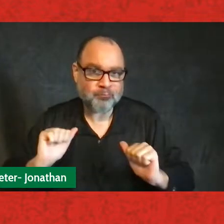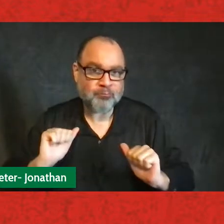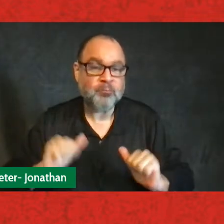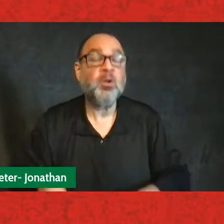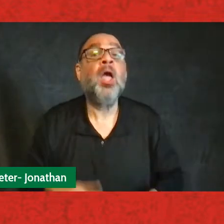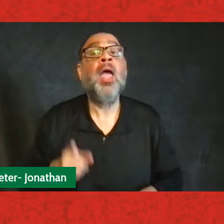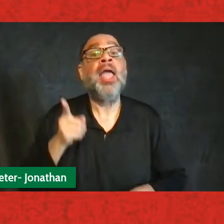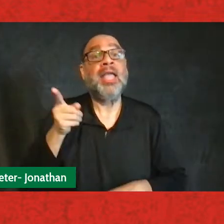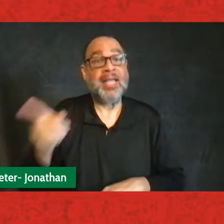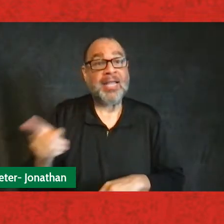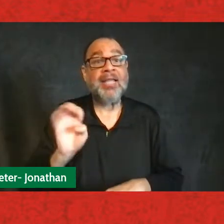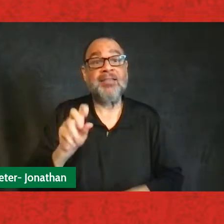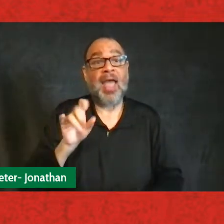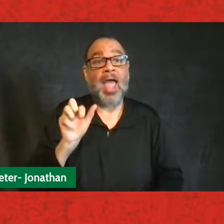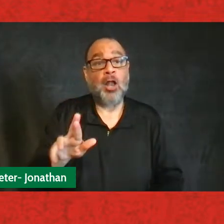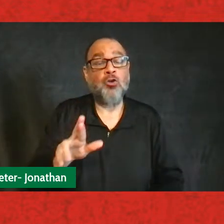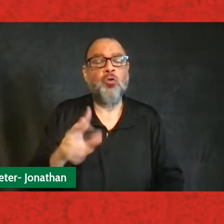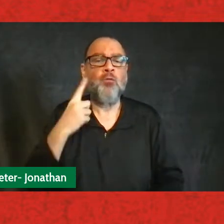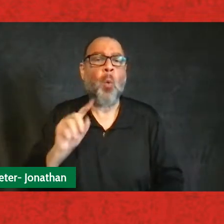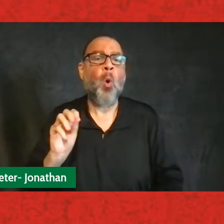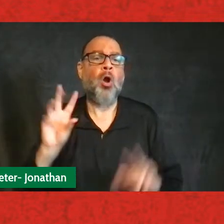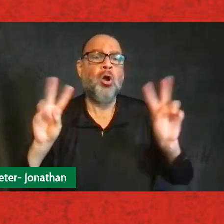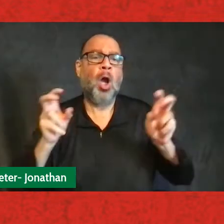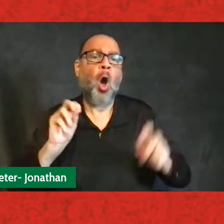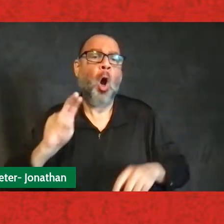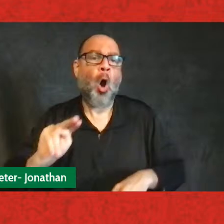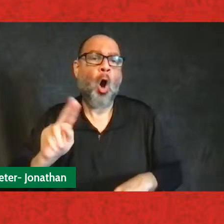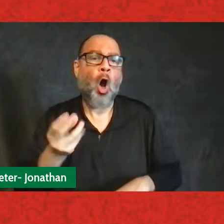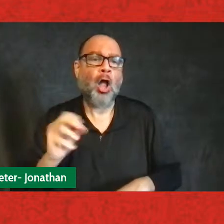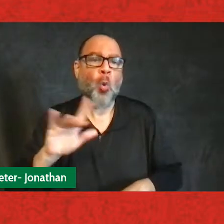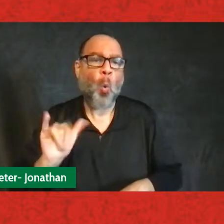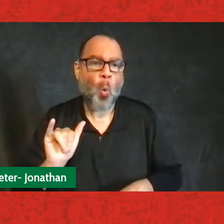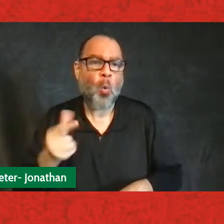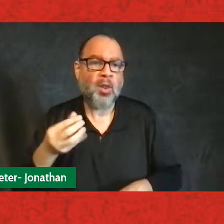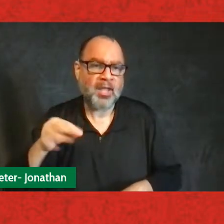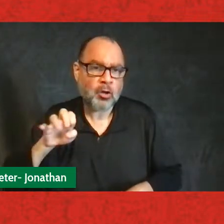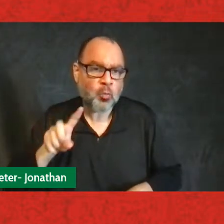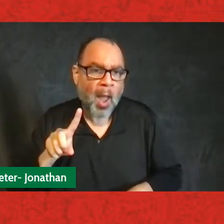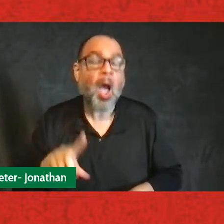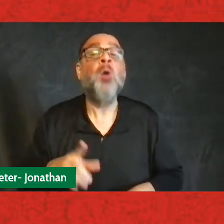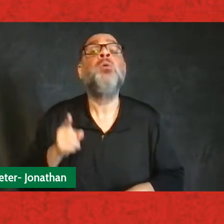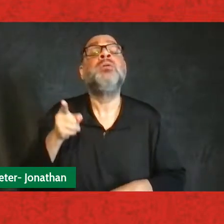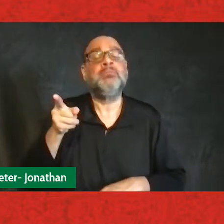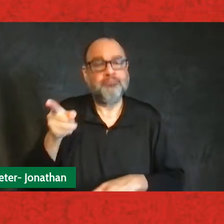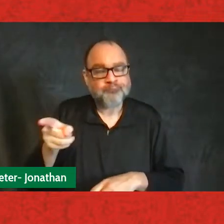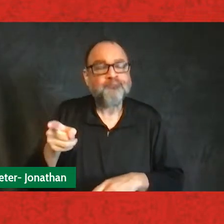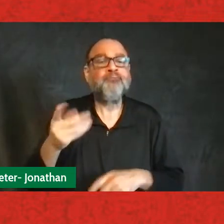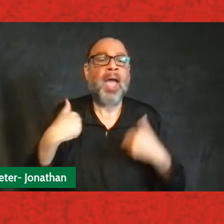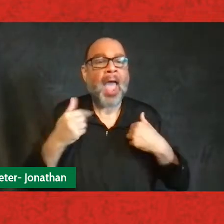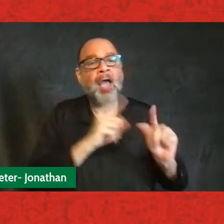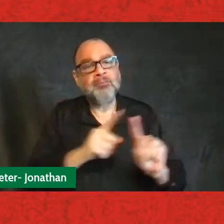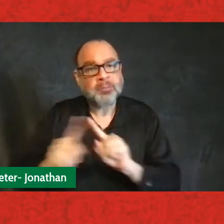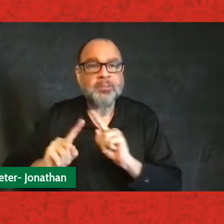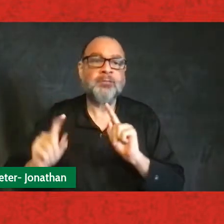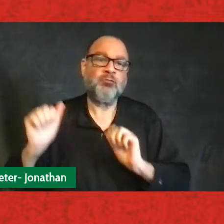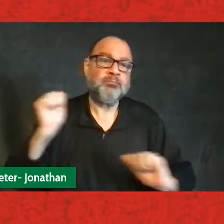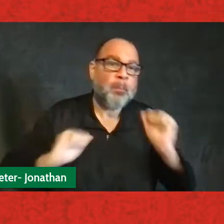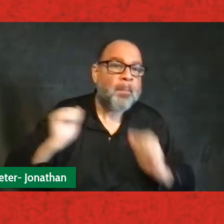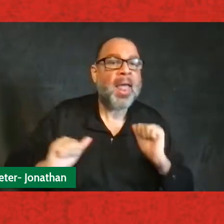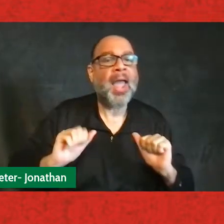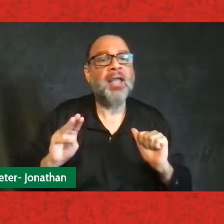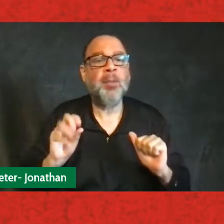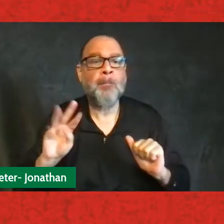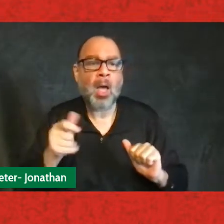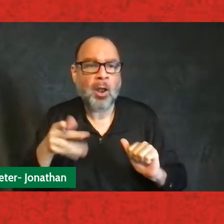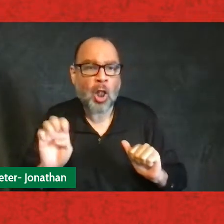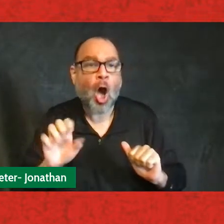Holy Ground, an anthology of plays and monologues from the National Black Theater Festival,